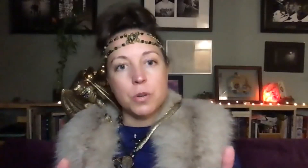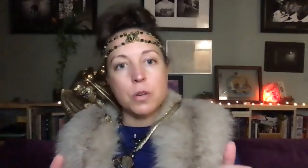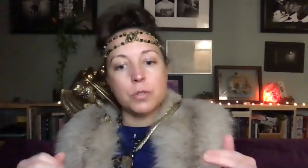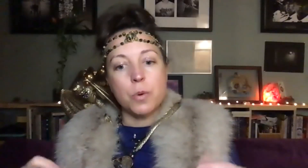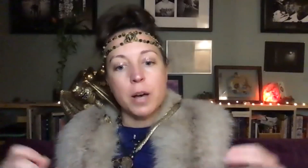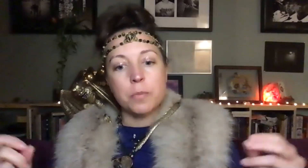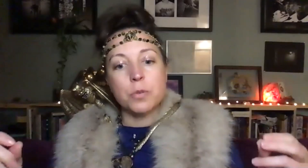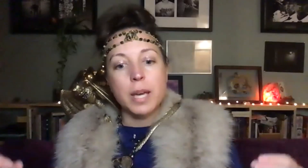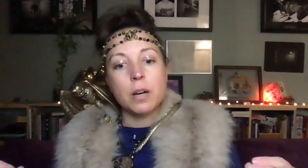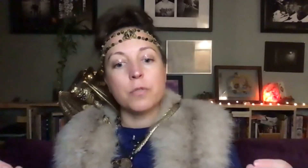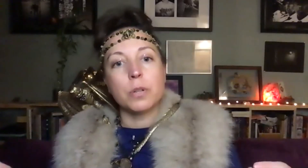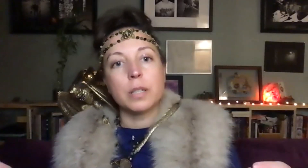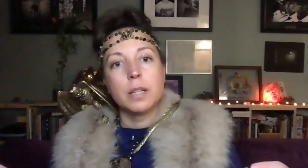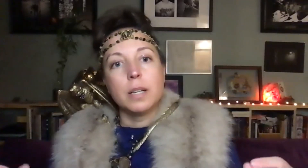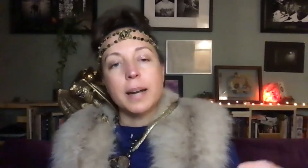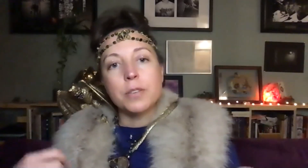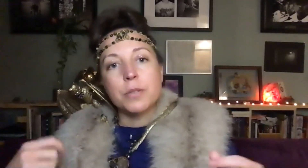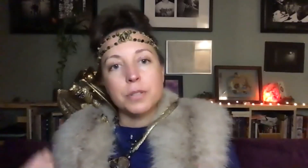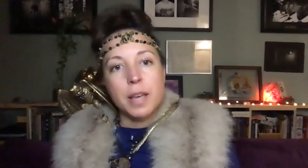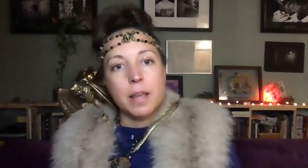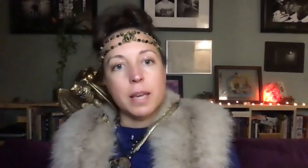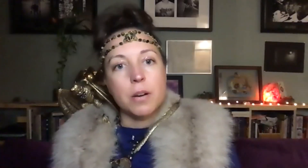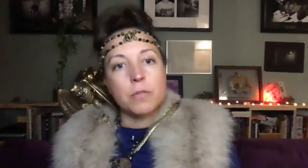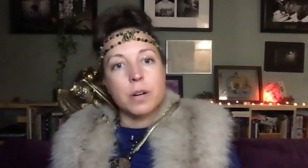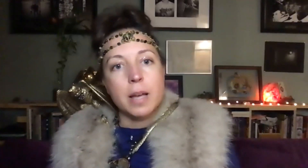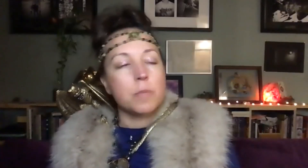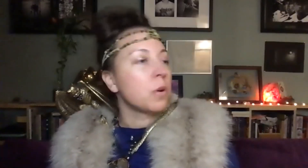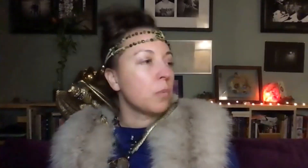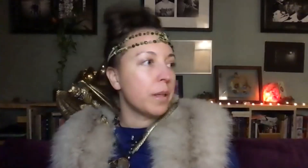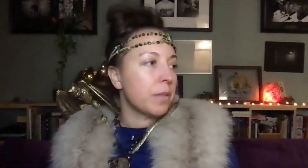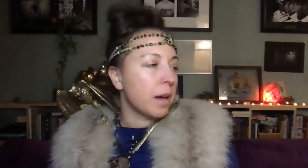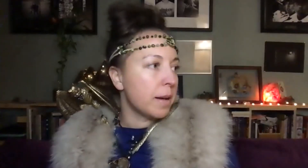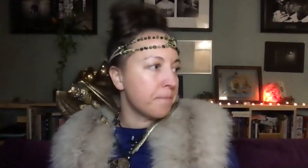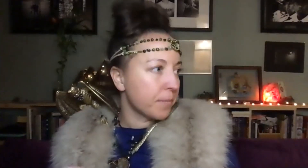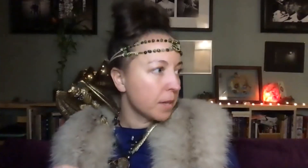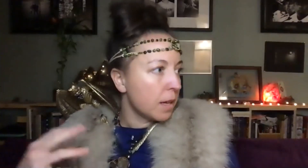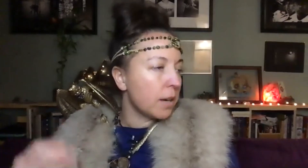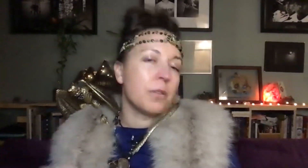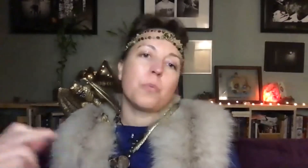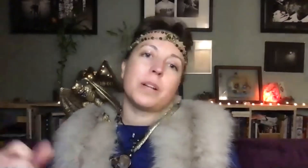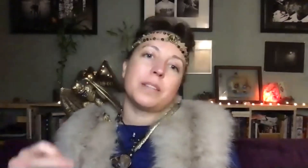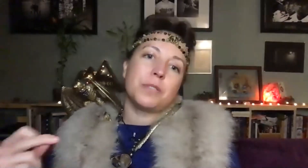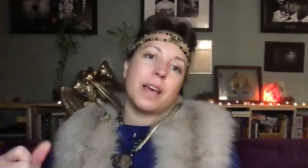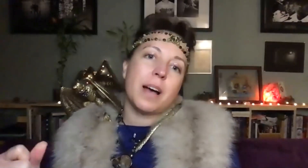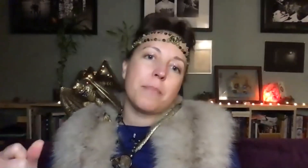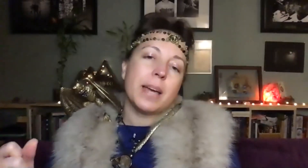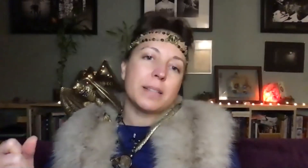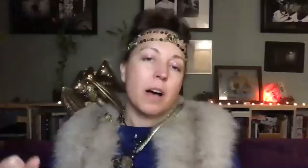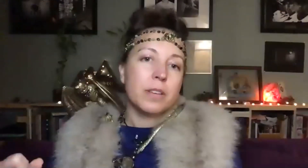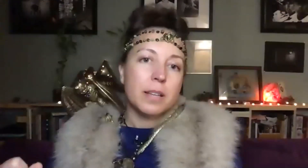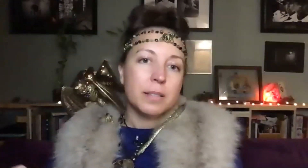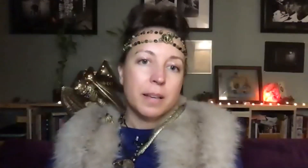animals to you to help to care for. And I also understand that caring for an animal with I don't know, what did you say?